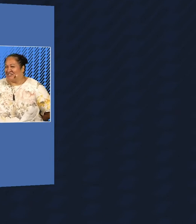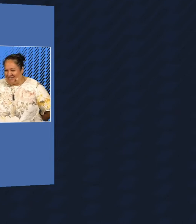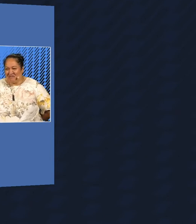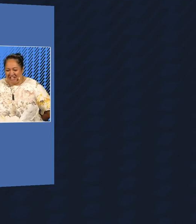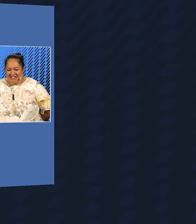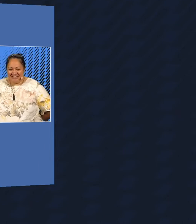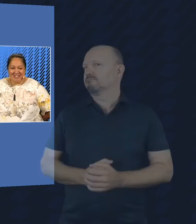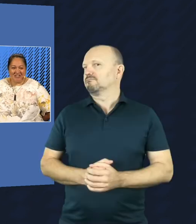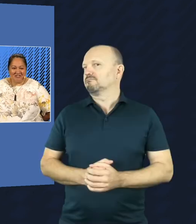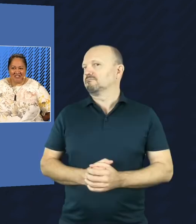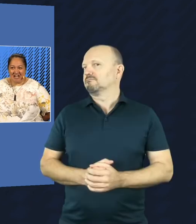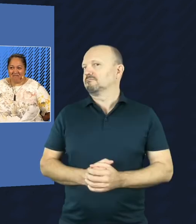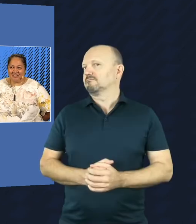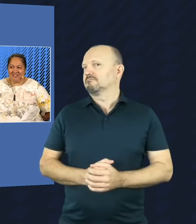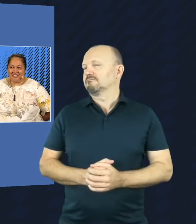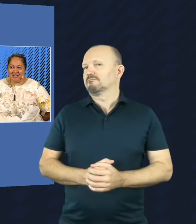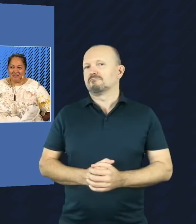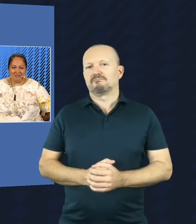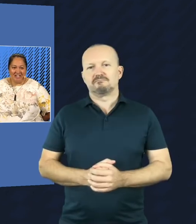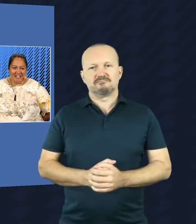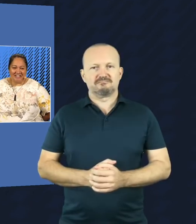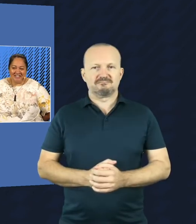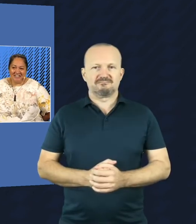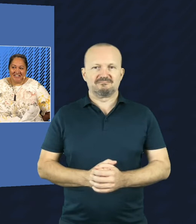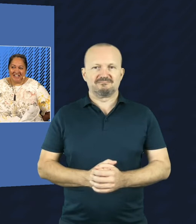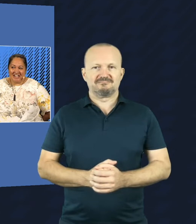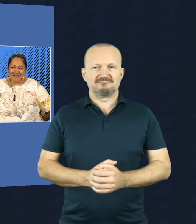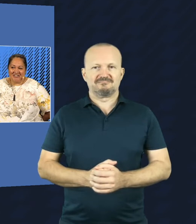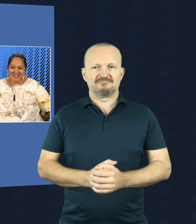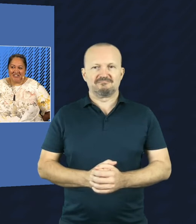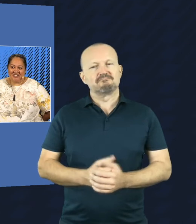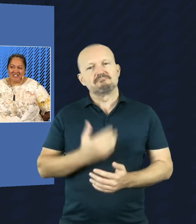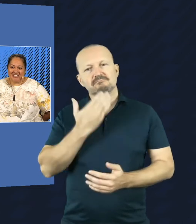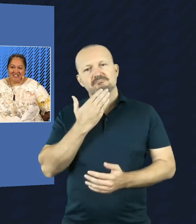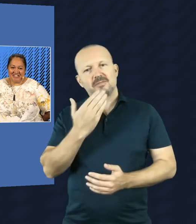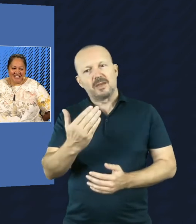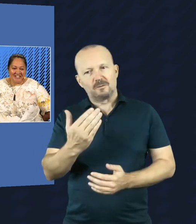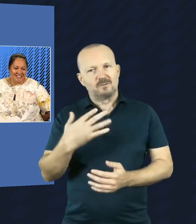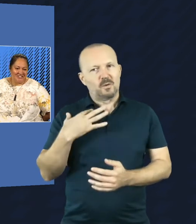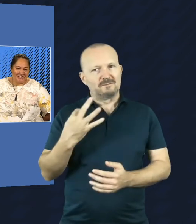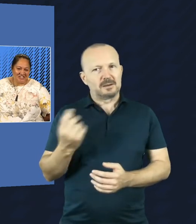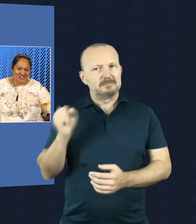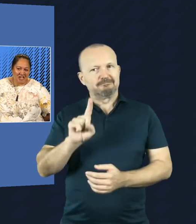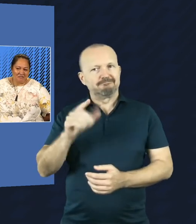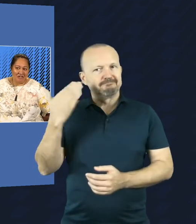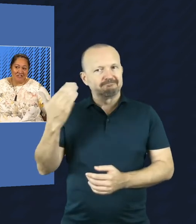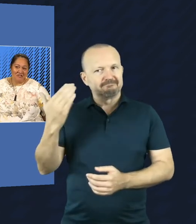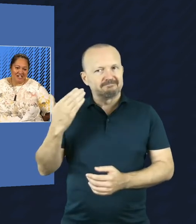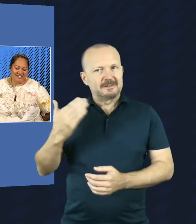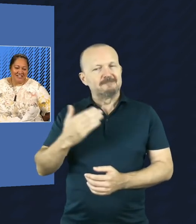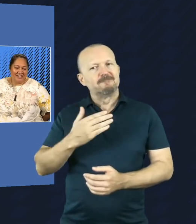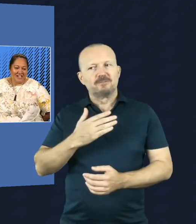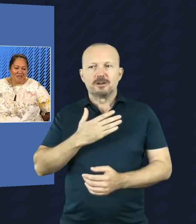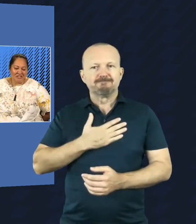thank you for having me. I'm very humbled to be here. I'd firstly like to thank and acknowledge Mana